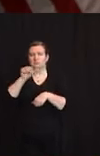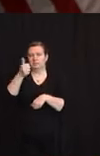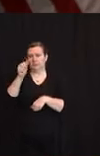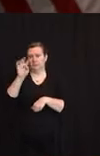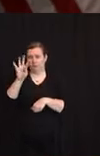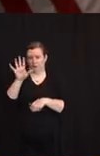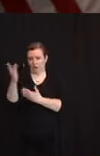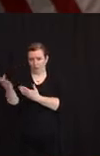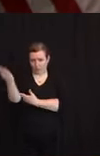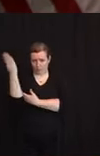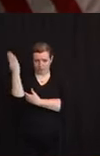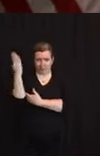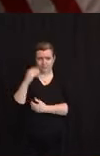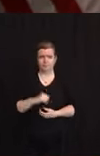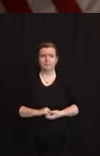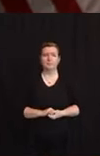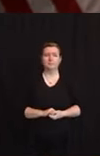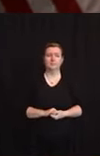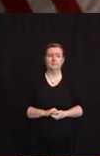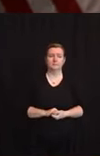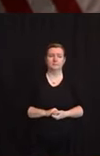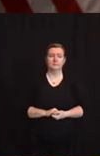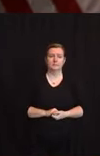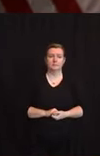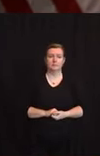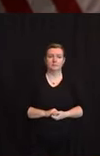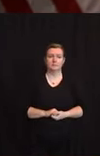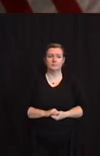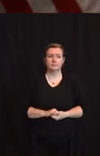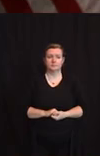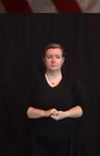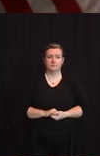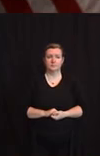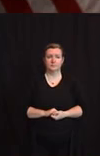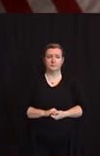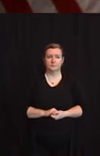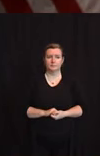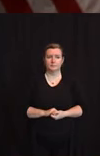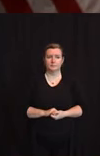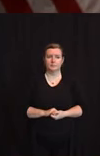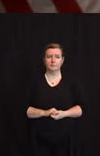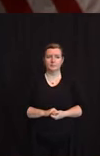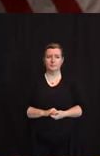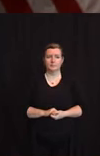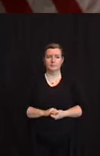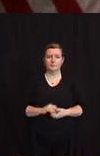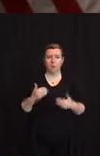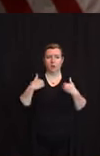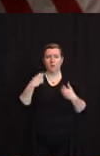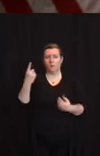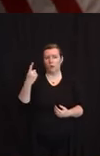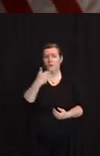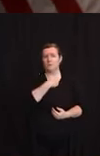Again with General Semonite, who is the senior officer of the Army Corps and an extraordinary